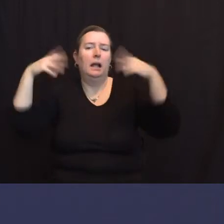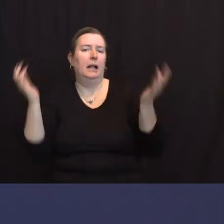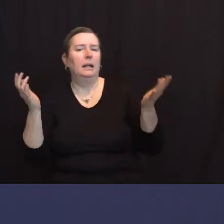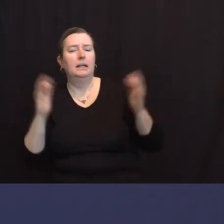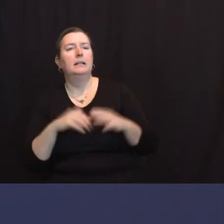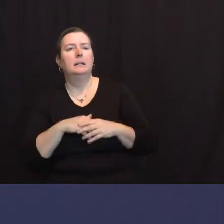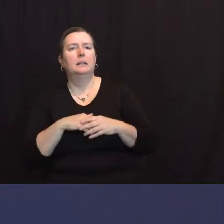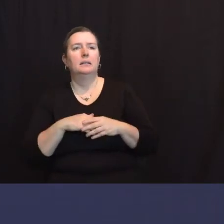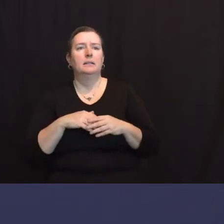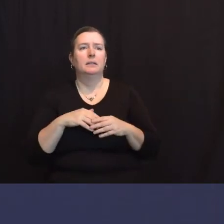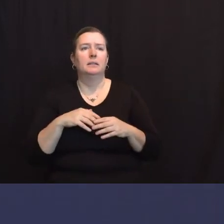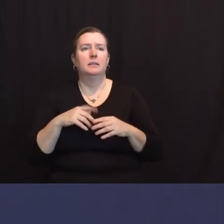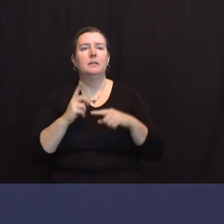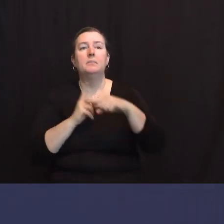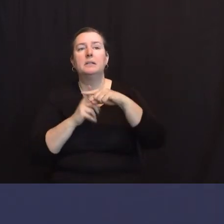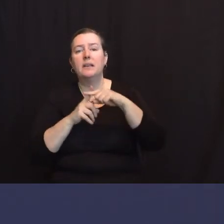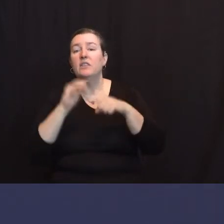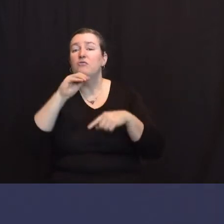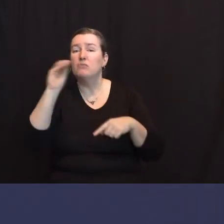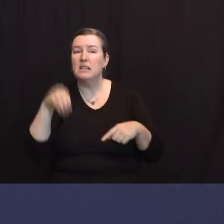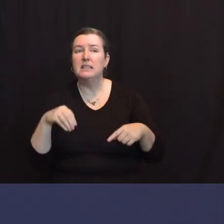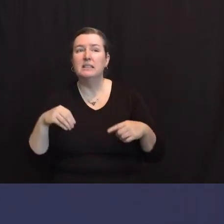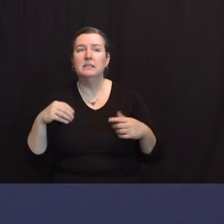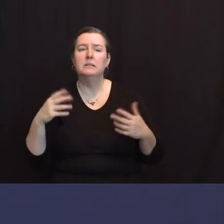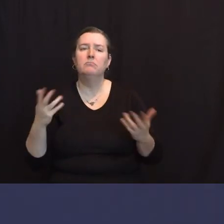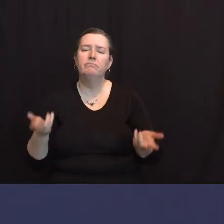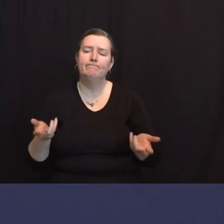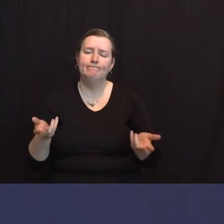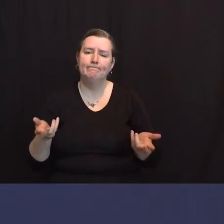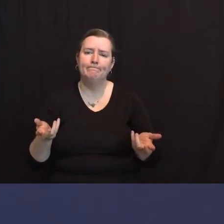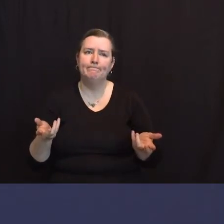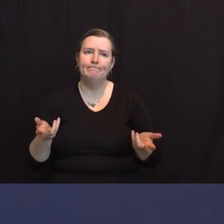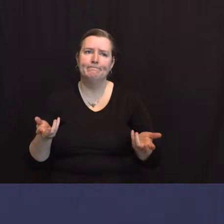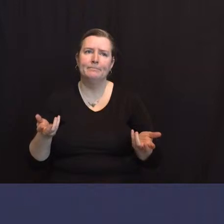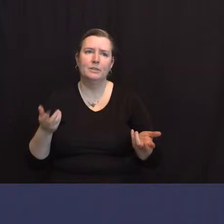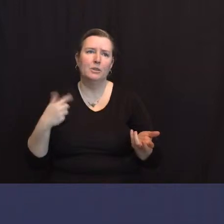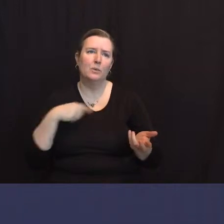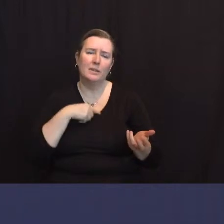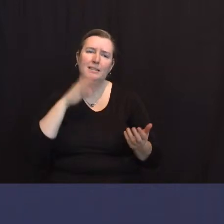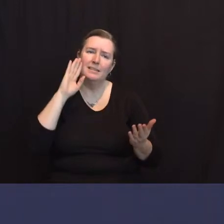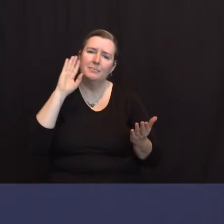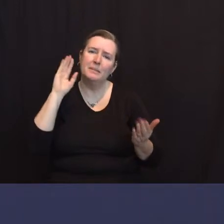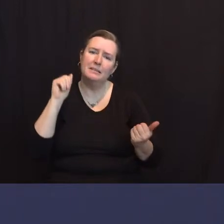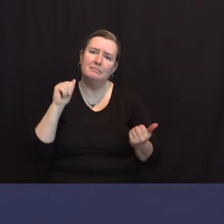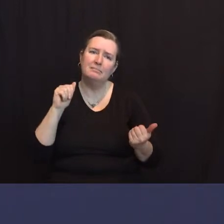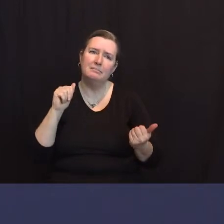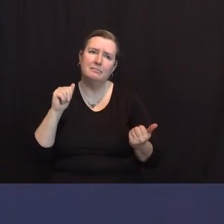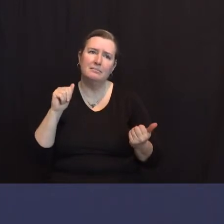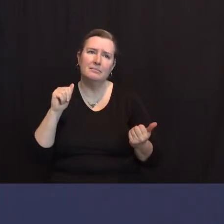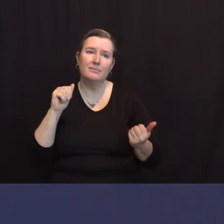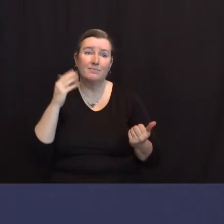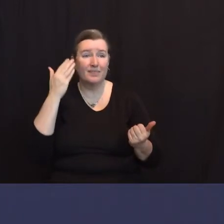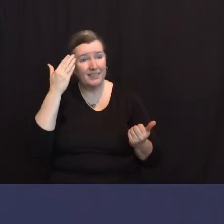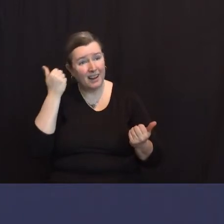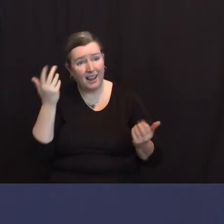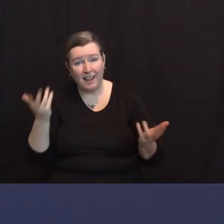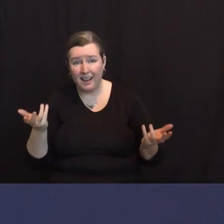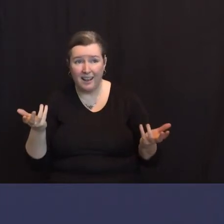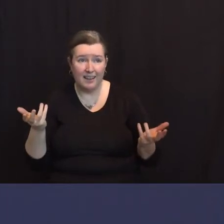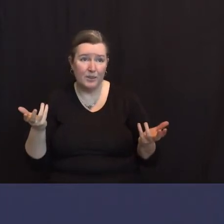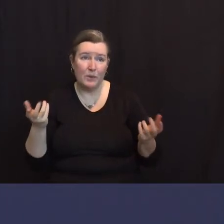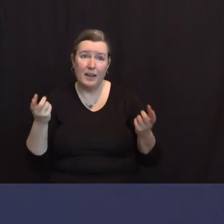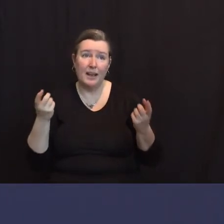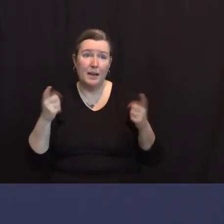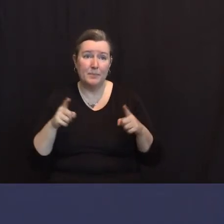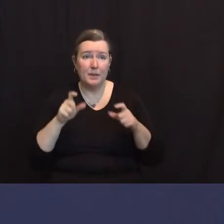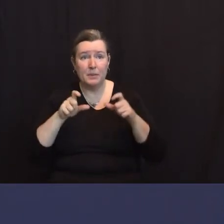earlier. It sure as we're sitting here, it did exactly what we expected it to, because it's tests taken on a Saturday. And we've